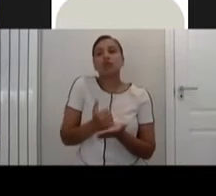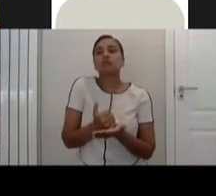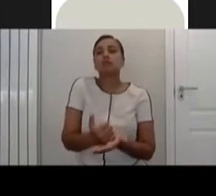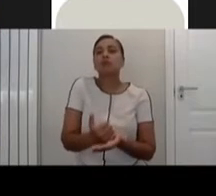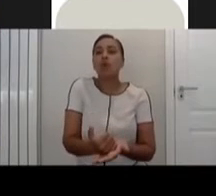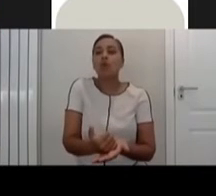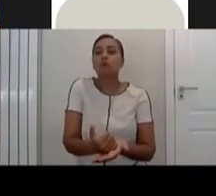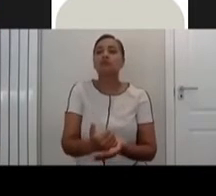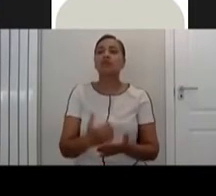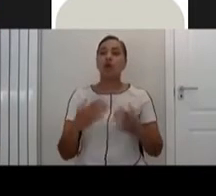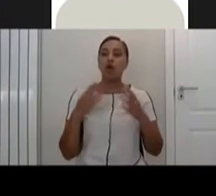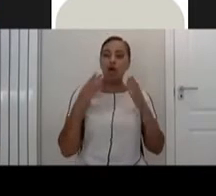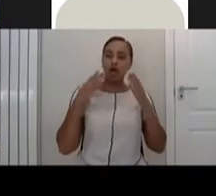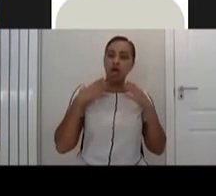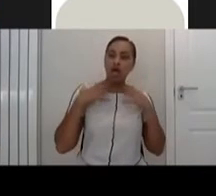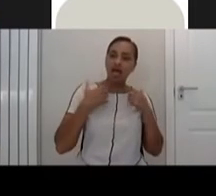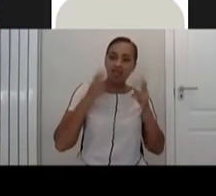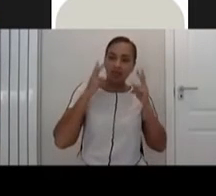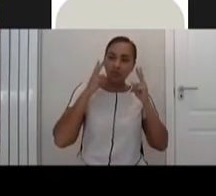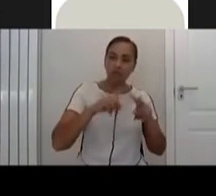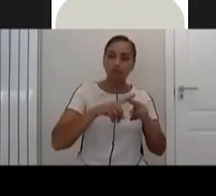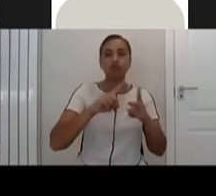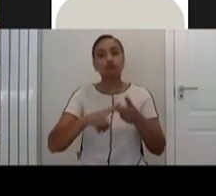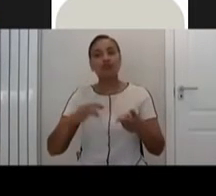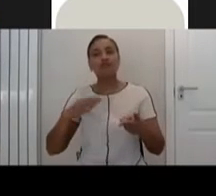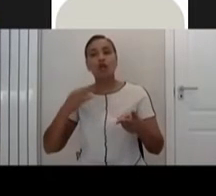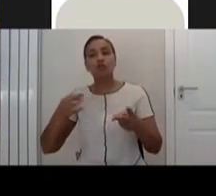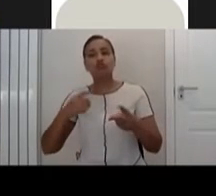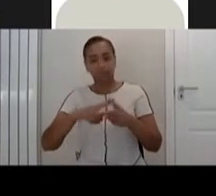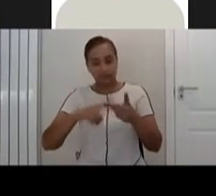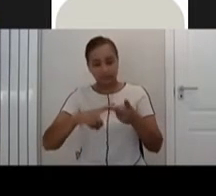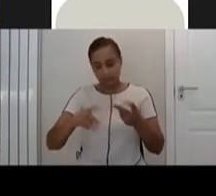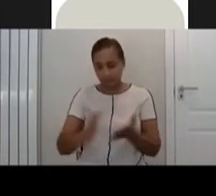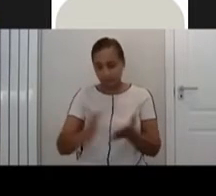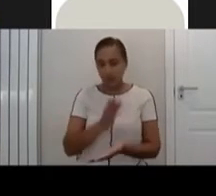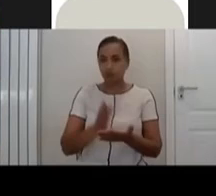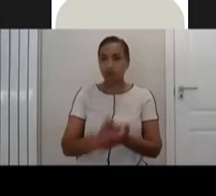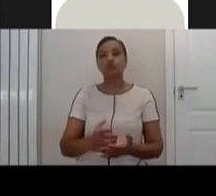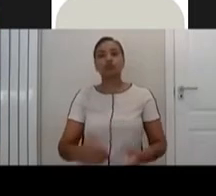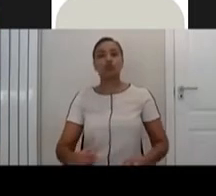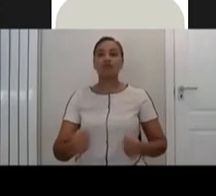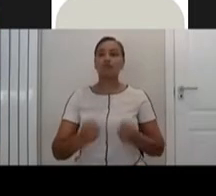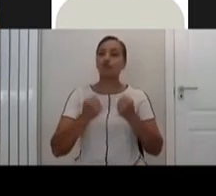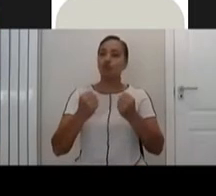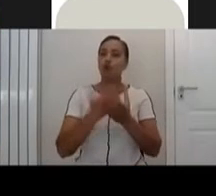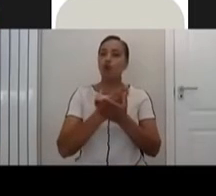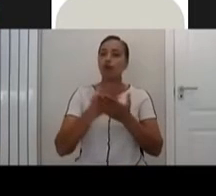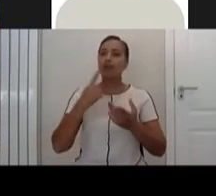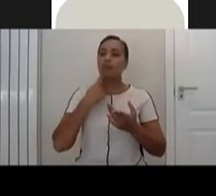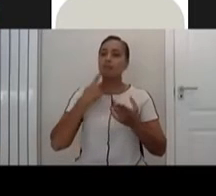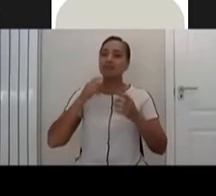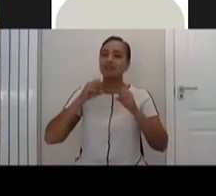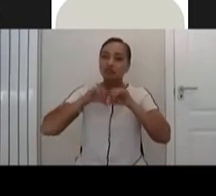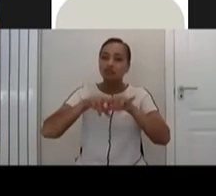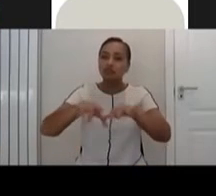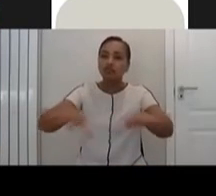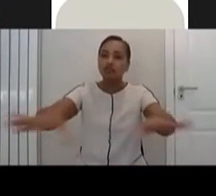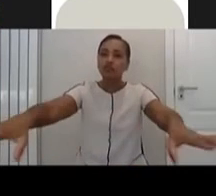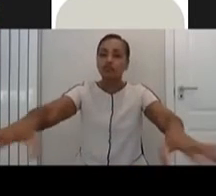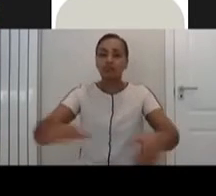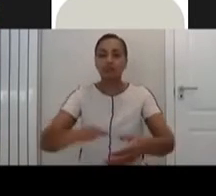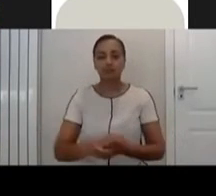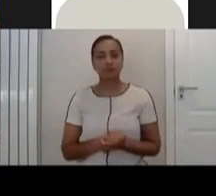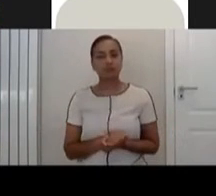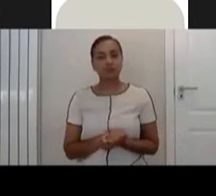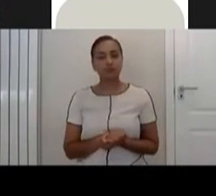voluntary sector for disseminating messages and enforcing messages around COVID going forward. So there's only really